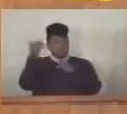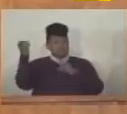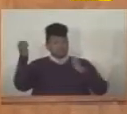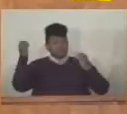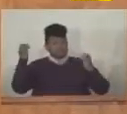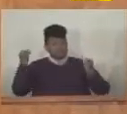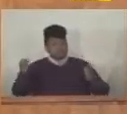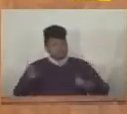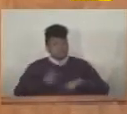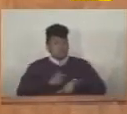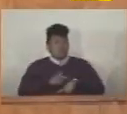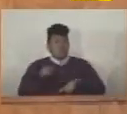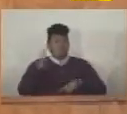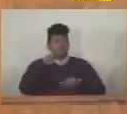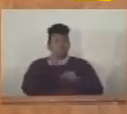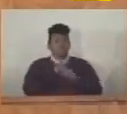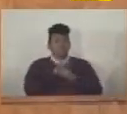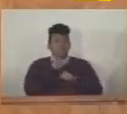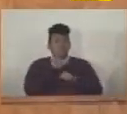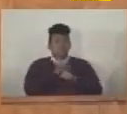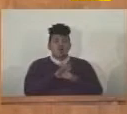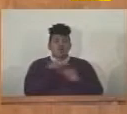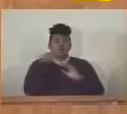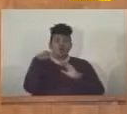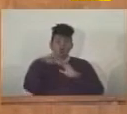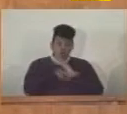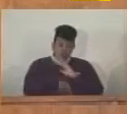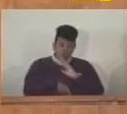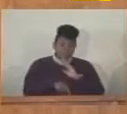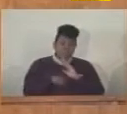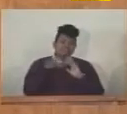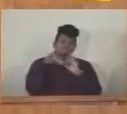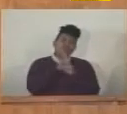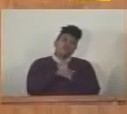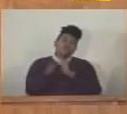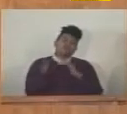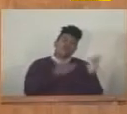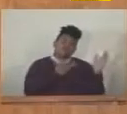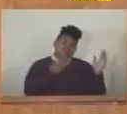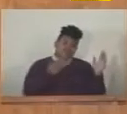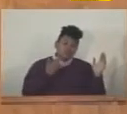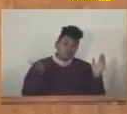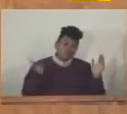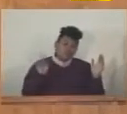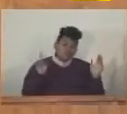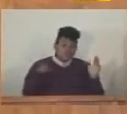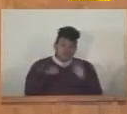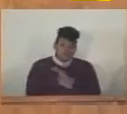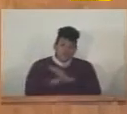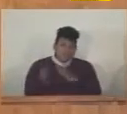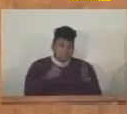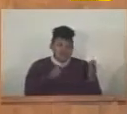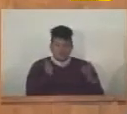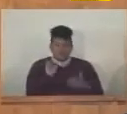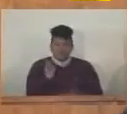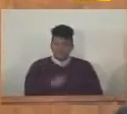numerous occasions promised us a comprehensive crime plan. Where is that crime